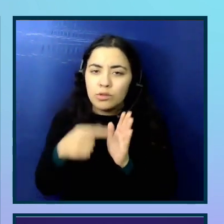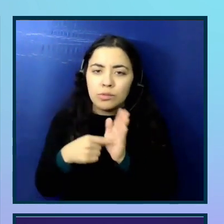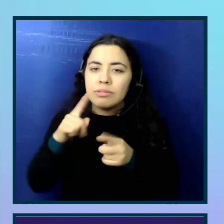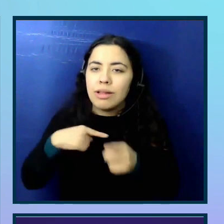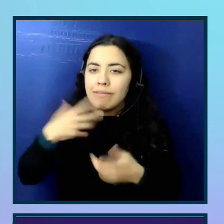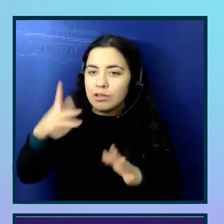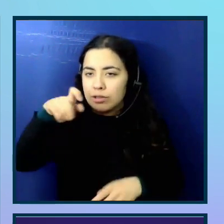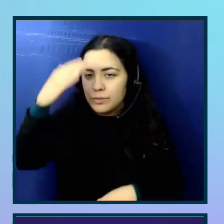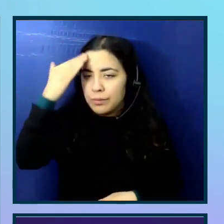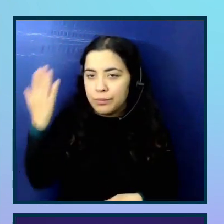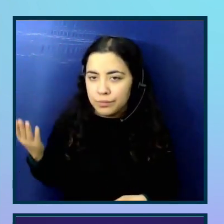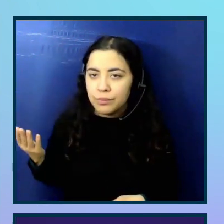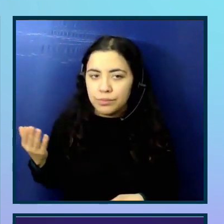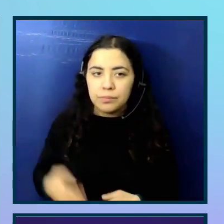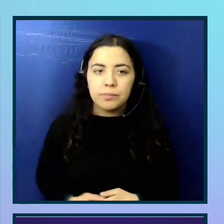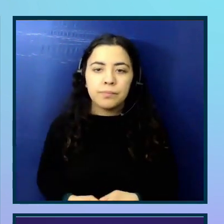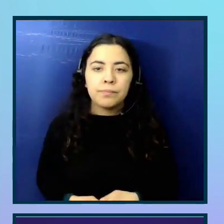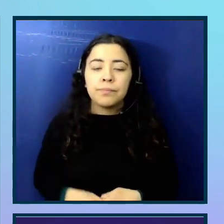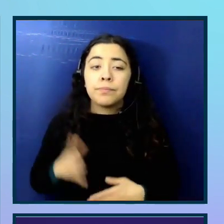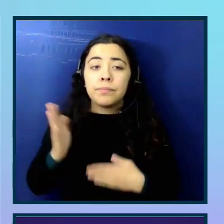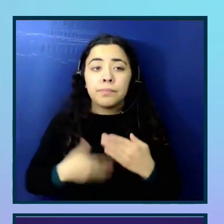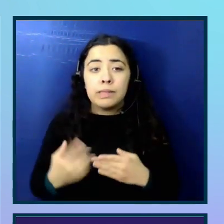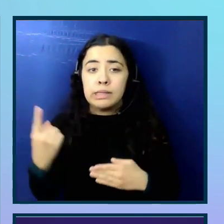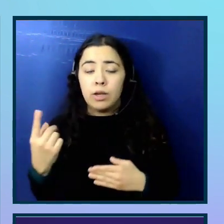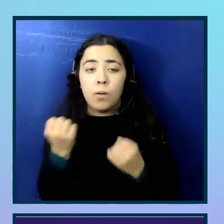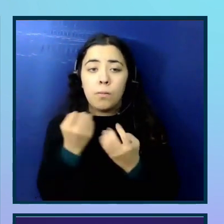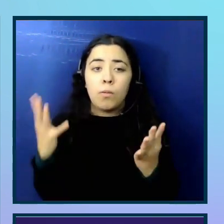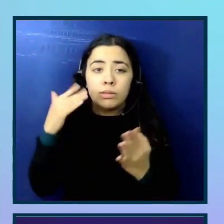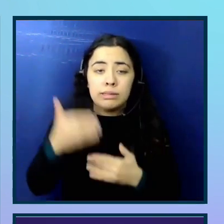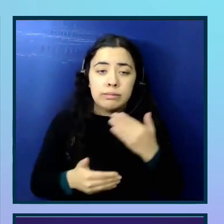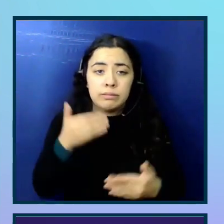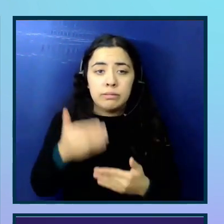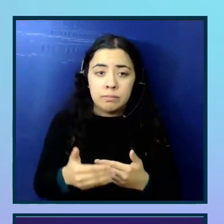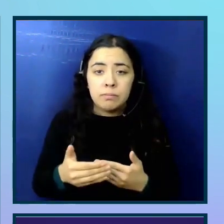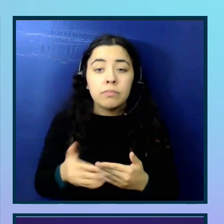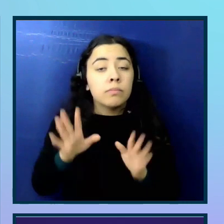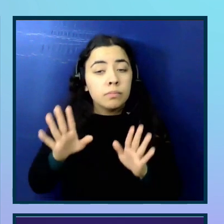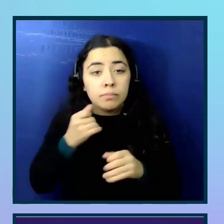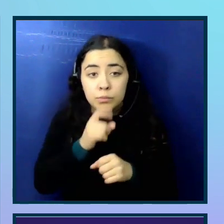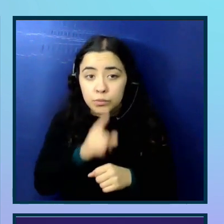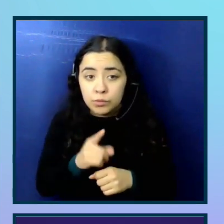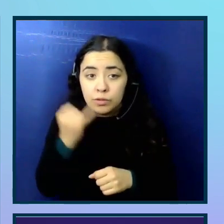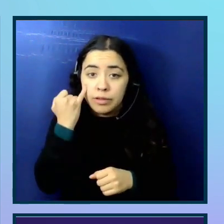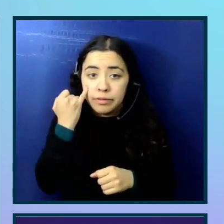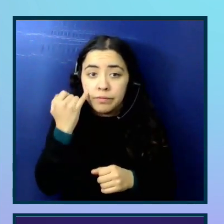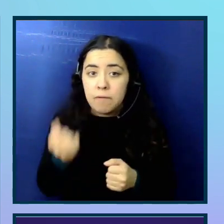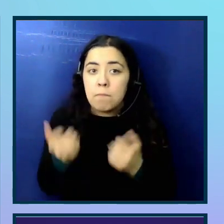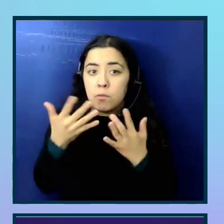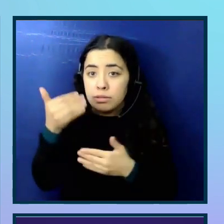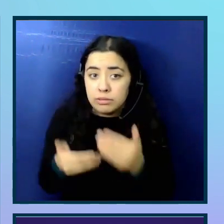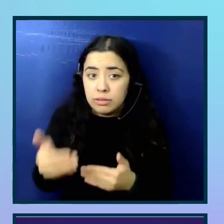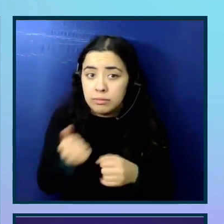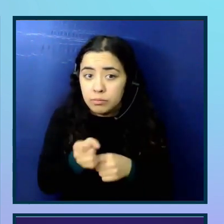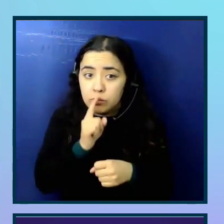know. So when we're talking about single or multi-step forms, be sure to, if you do go for multi-step forms, be